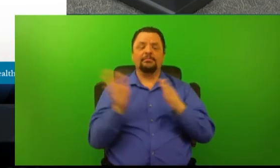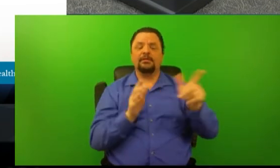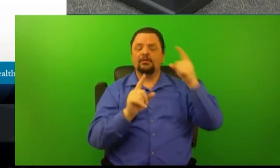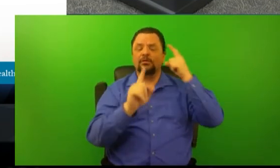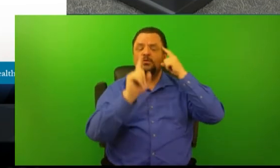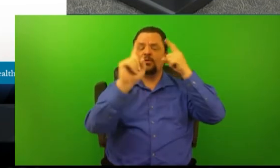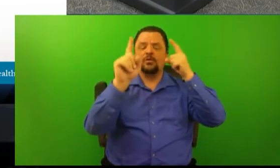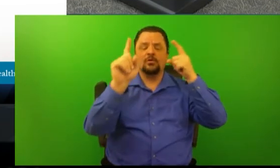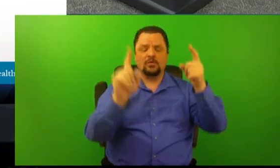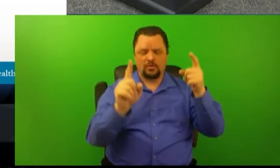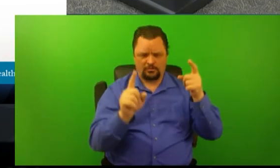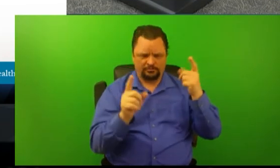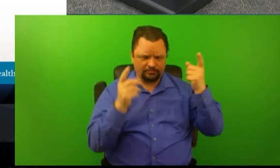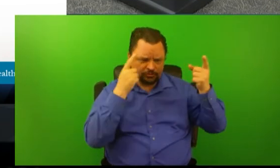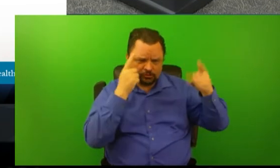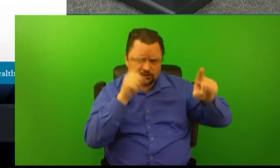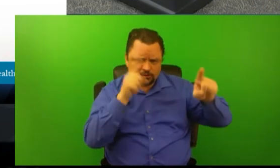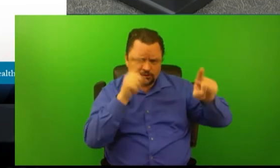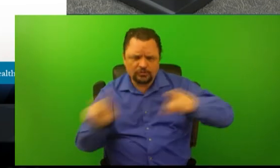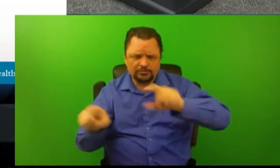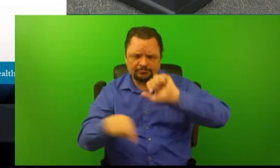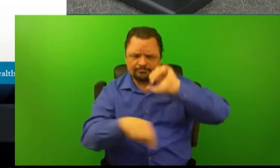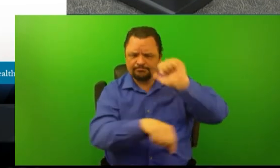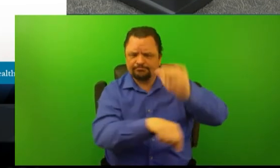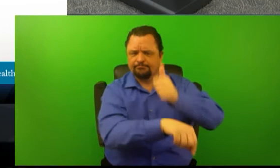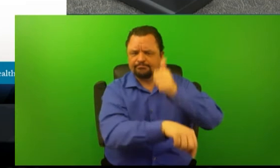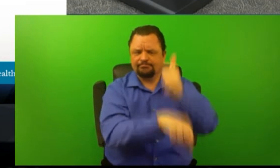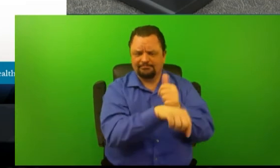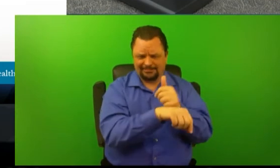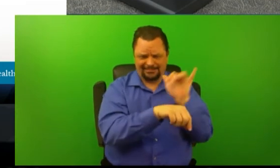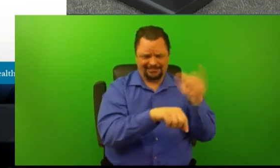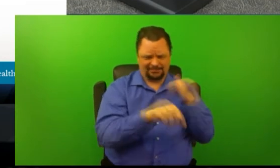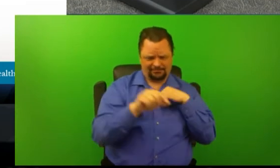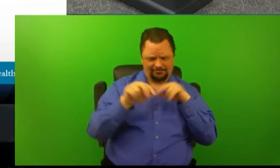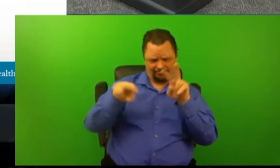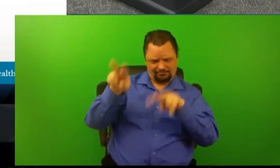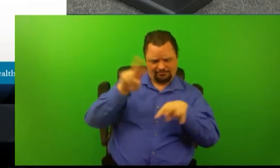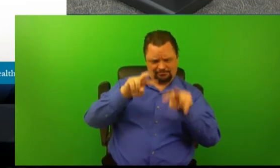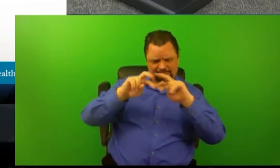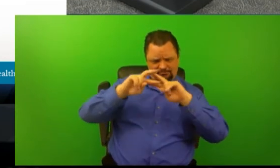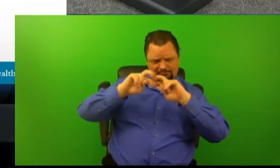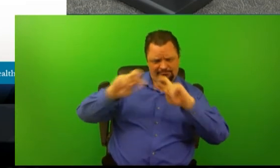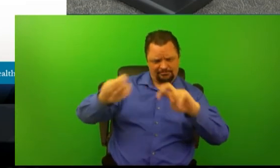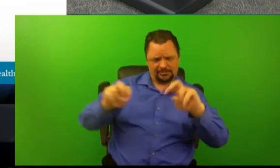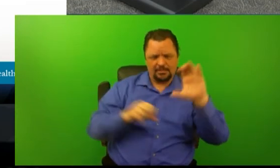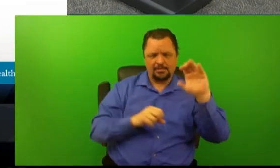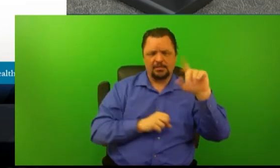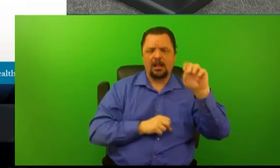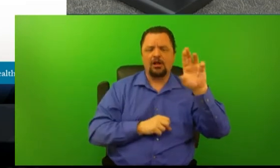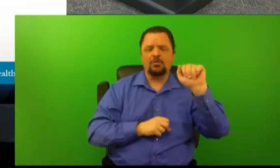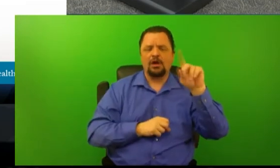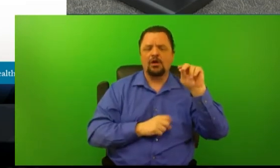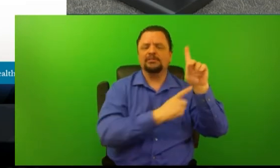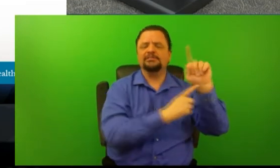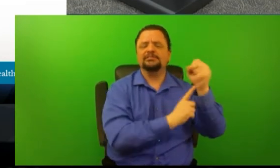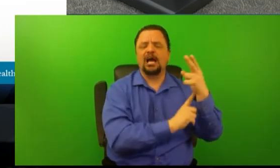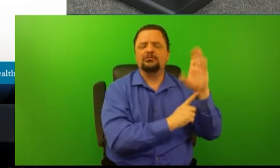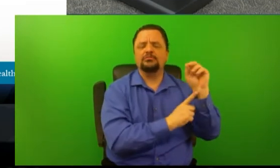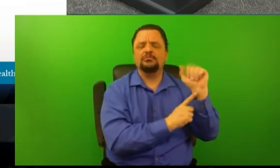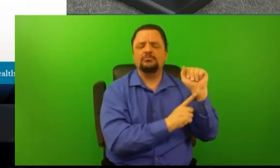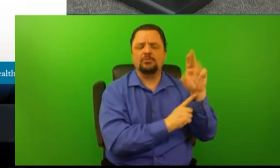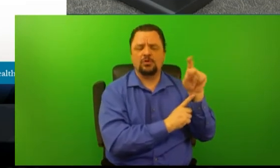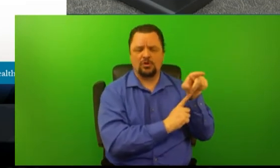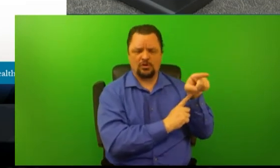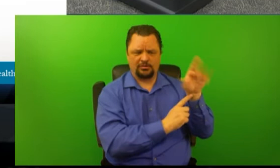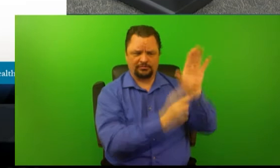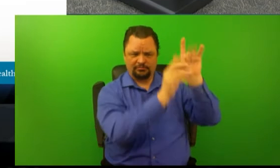monitored through the Thriving Colorado dashboard, which is linked in this presentation. This is a wonderful tool for us that we've